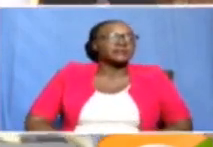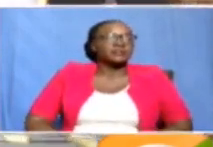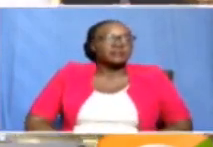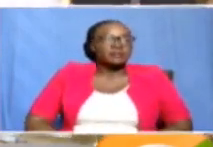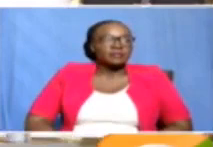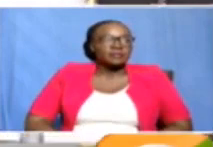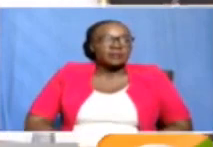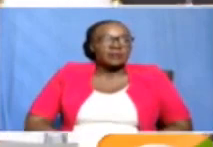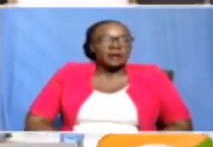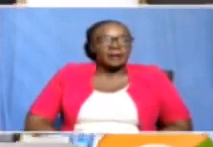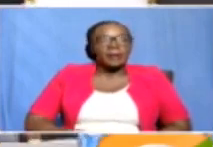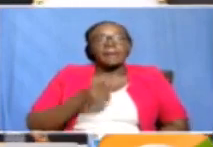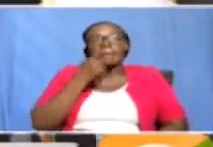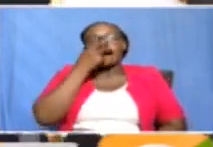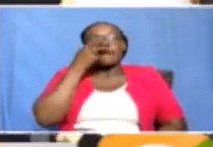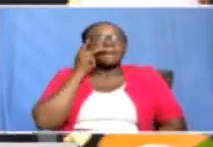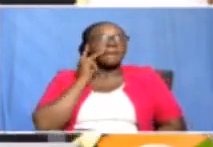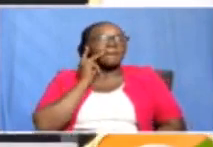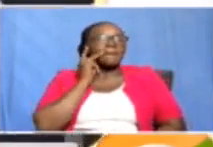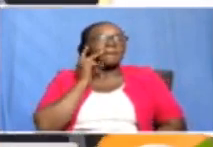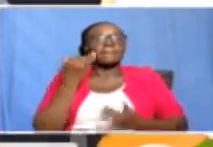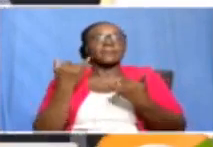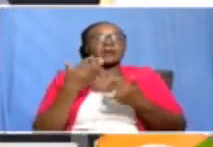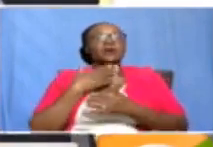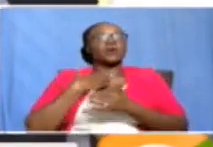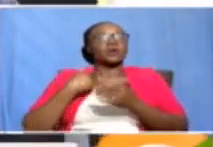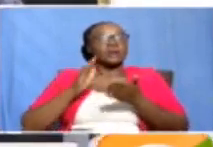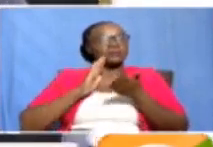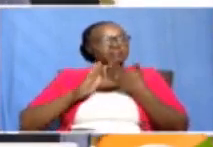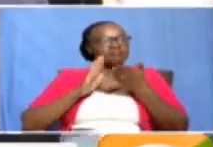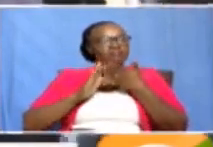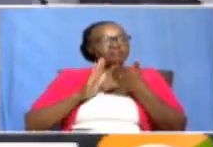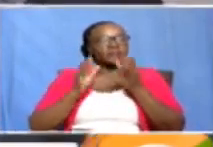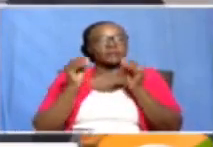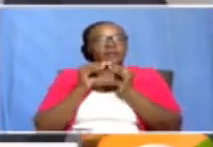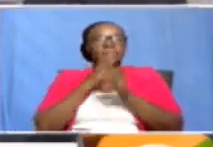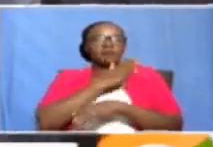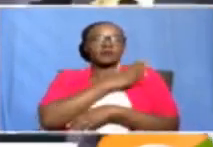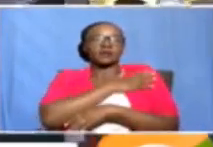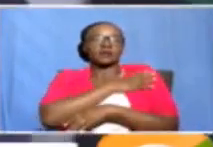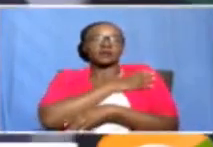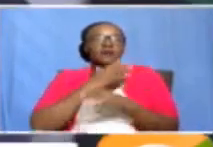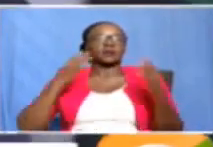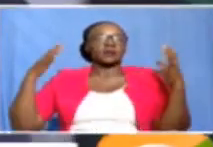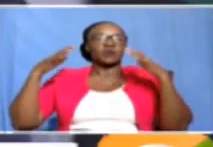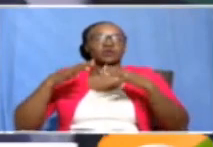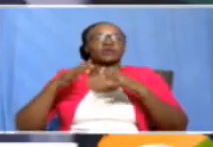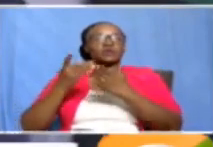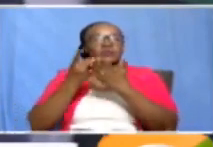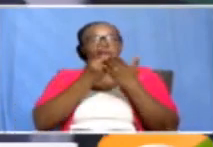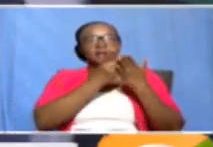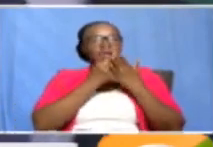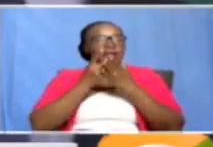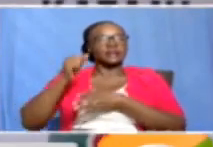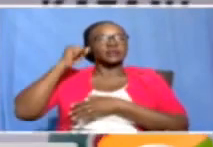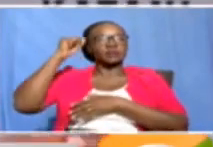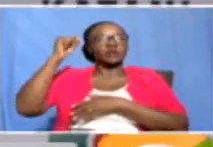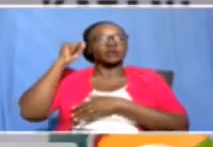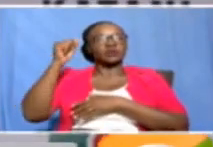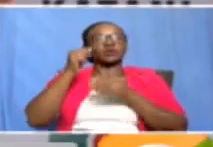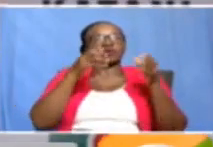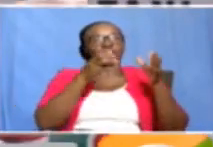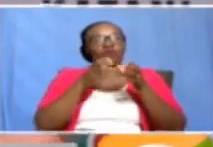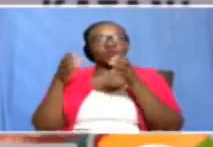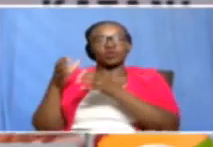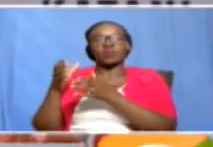Wiper leader Kalonzo Musyoka is now calling for an urgent meeting of the NASA summit to discuss emerging political realignments. Don't